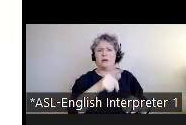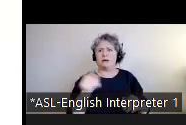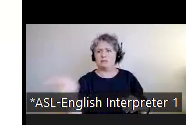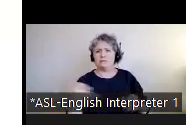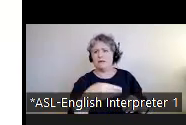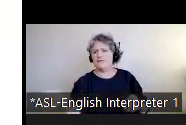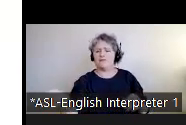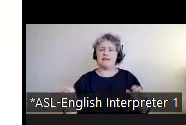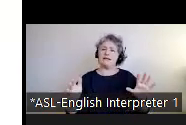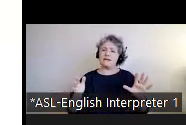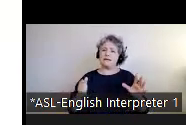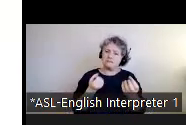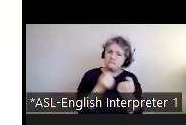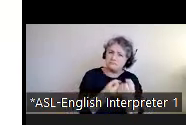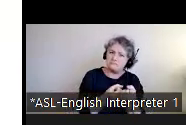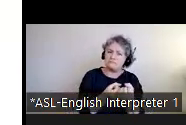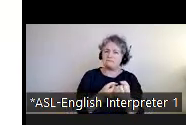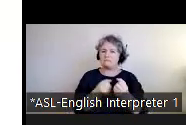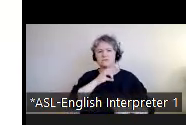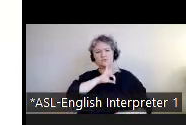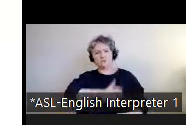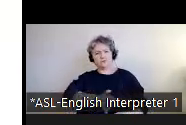is useful no matter where you're coming from today.